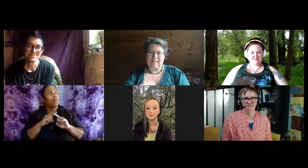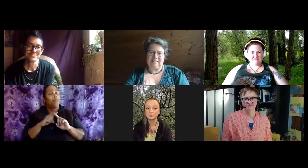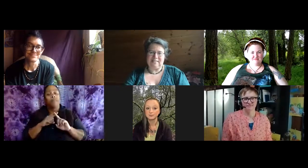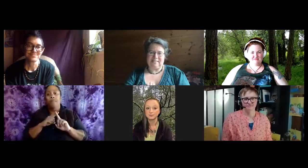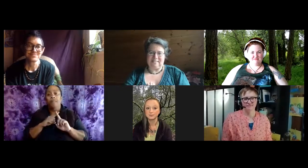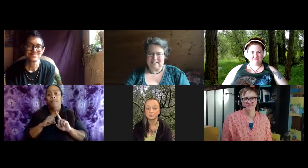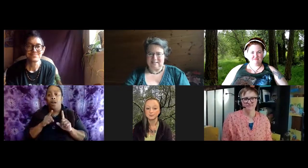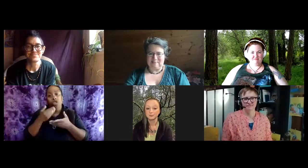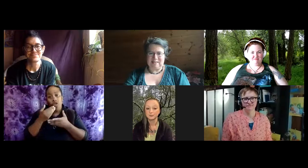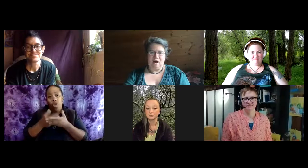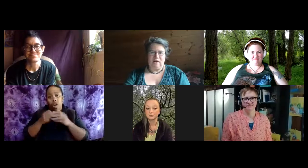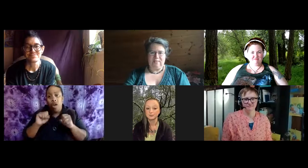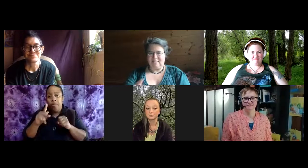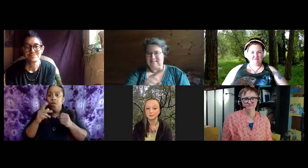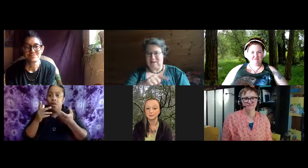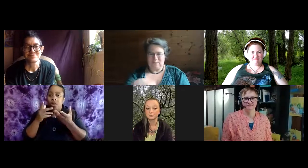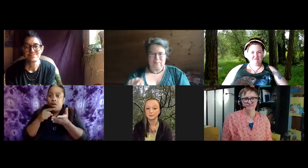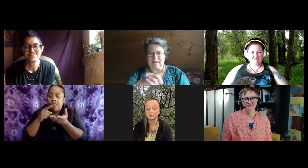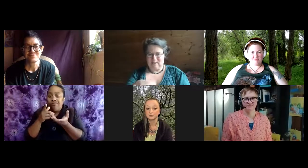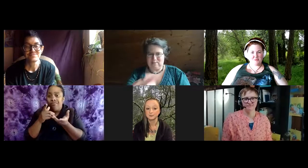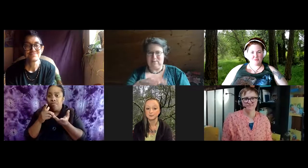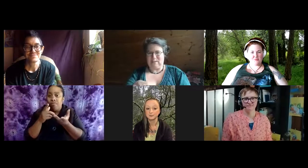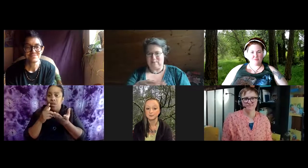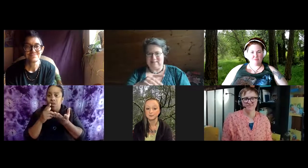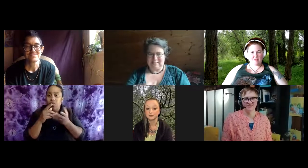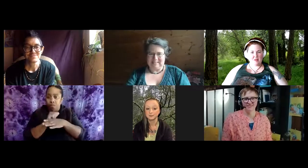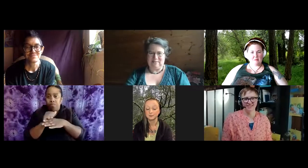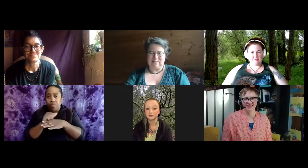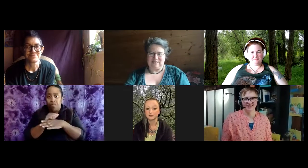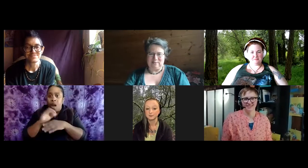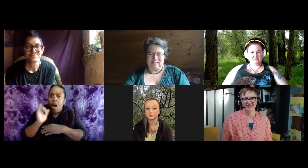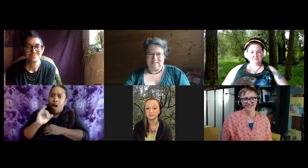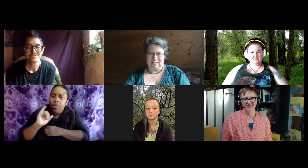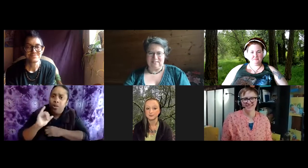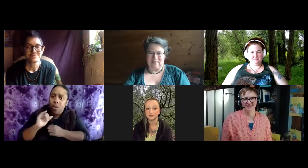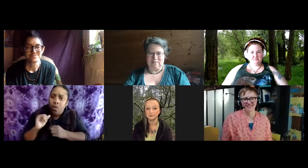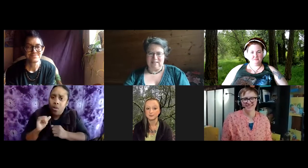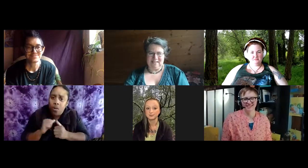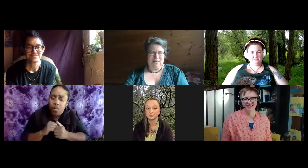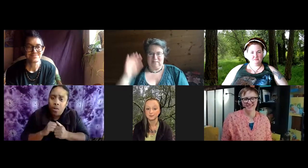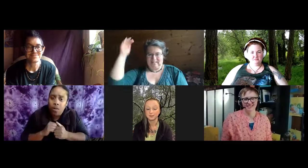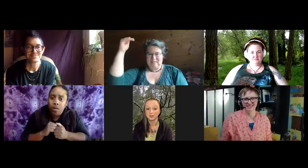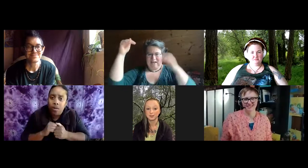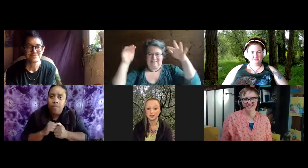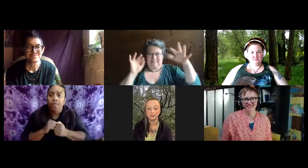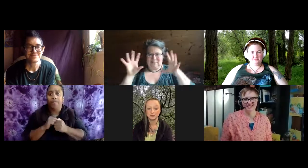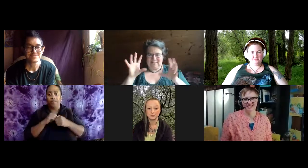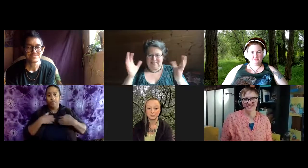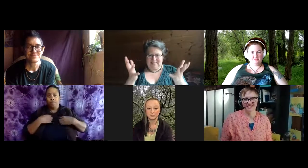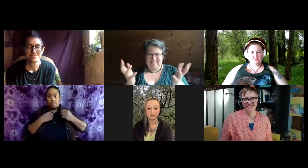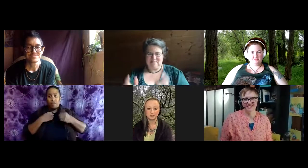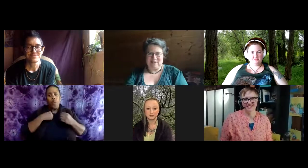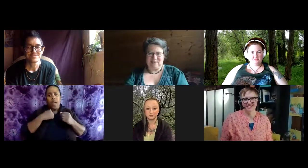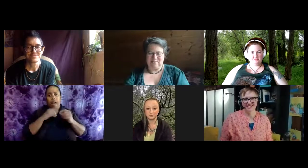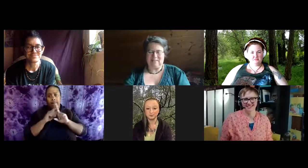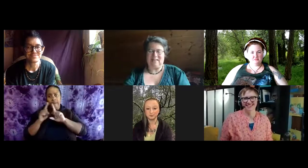great chance to check in. Often the things that we have come through, like we see correlations with each other, and it's great fun. We have like different access points, right,